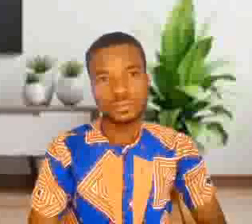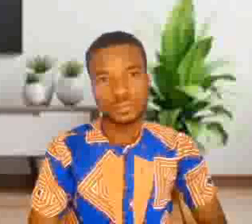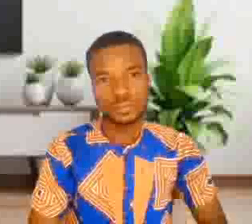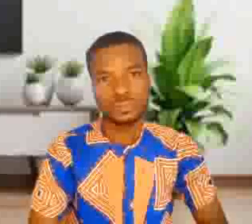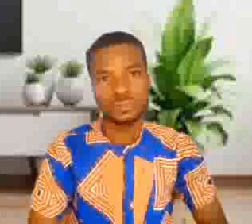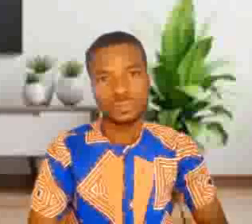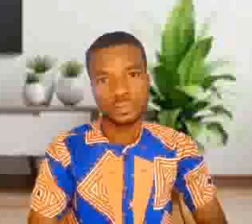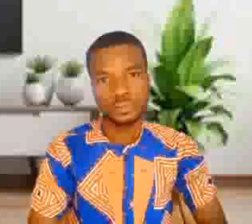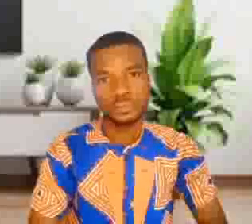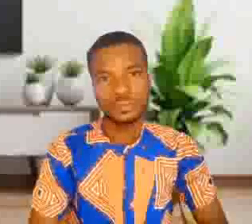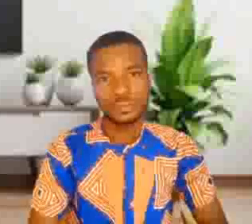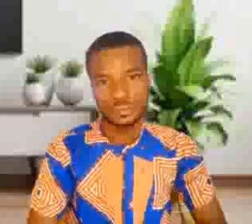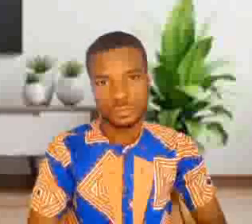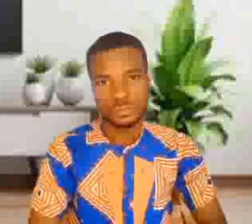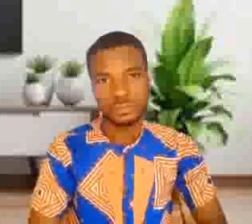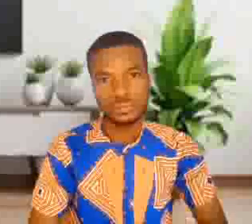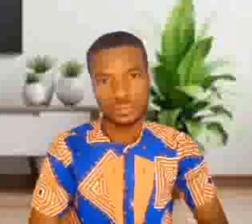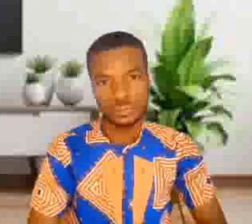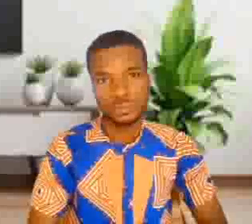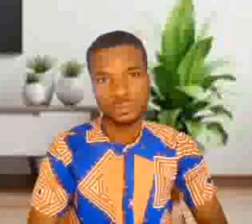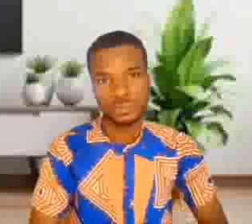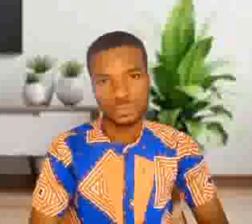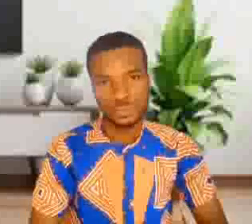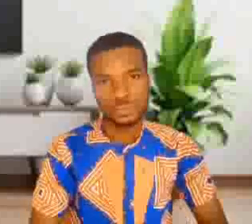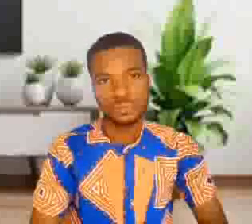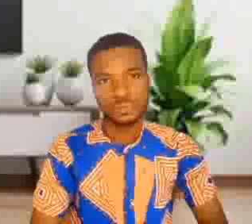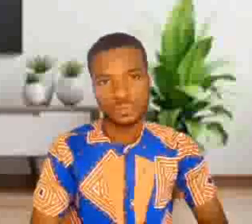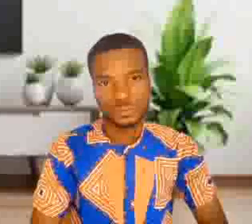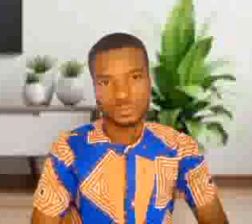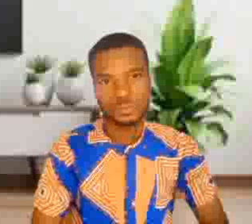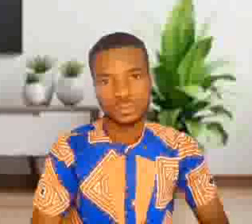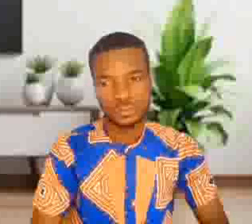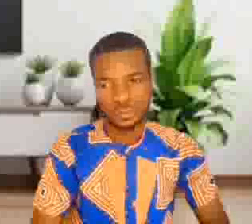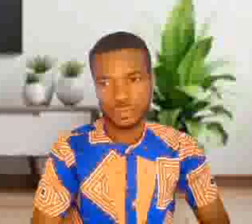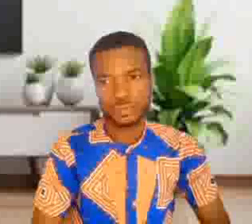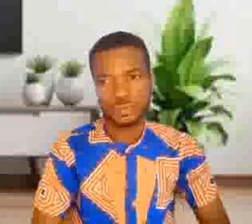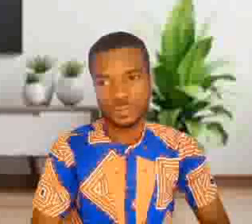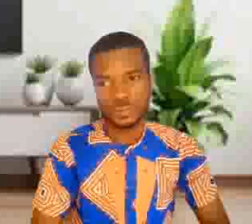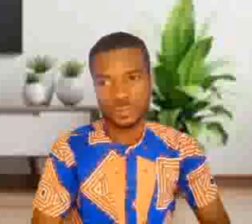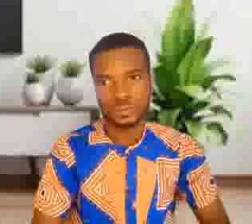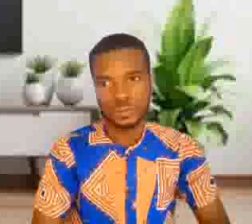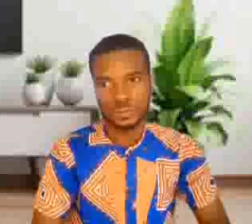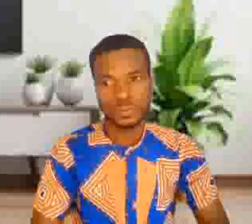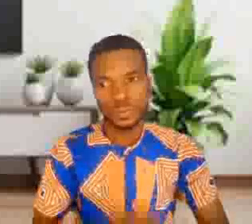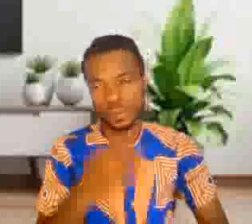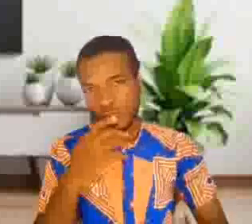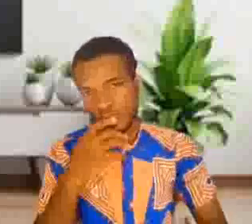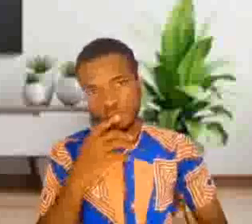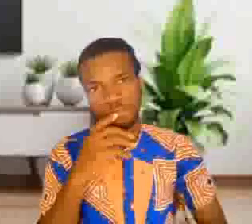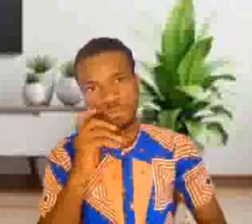Kido Sakate, Marados Dovrakida Paragata, Zanda Baronda Sepedini da